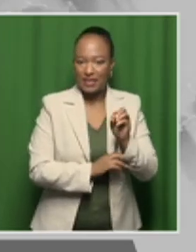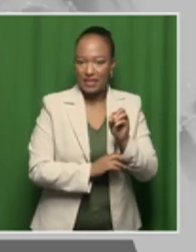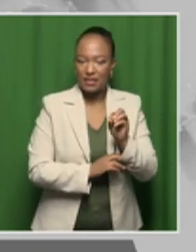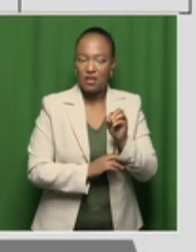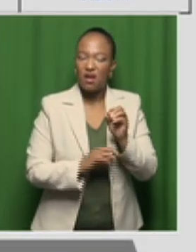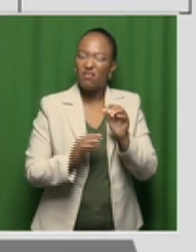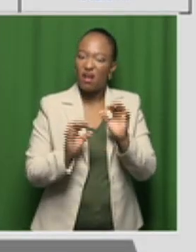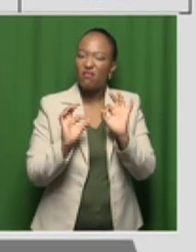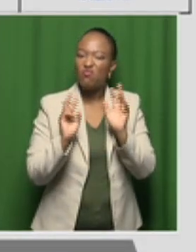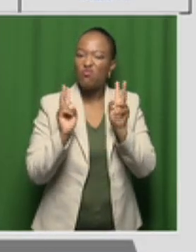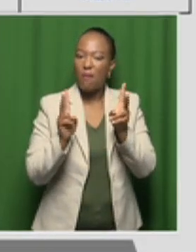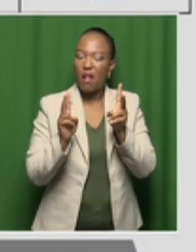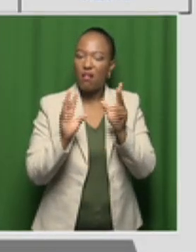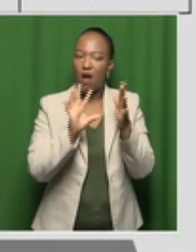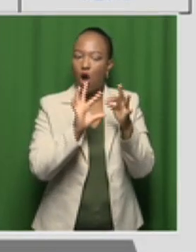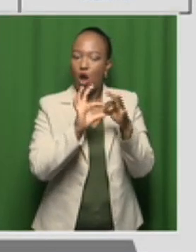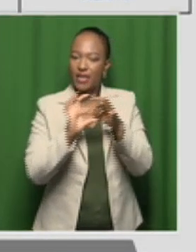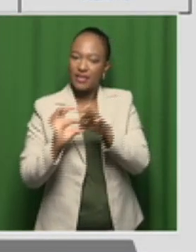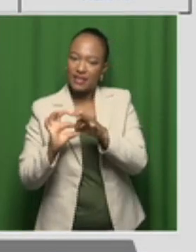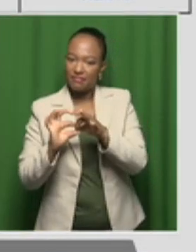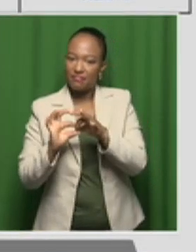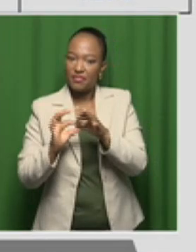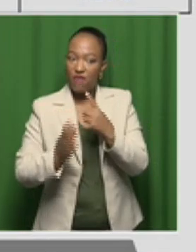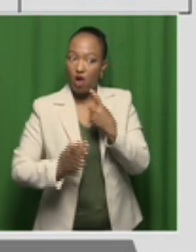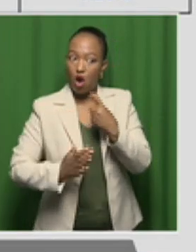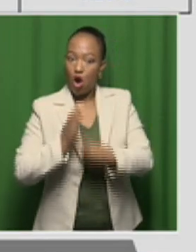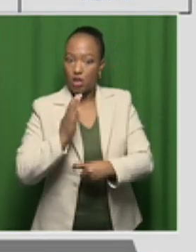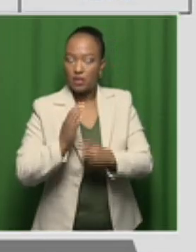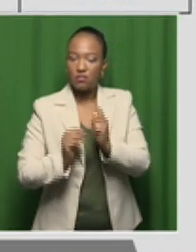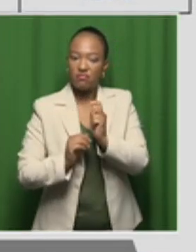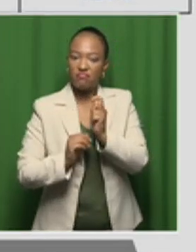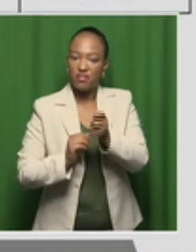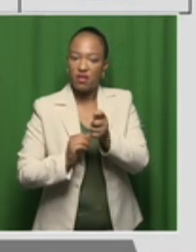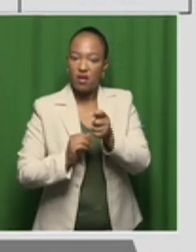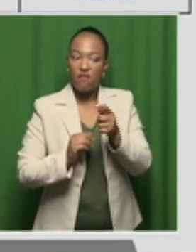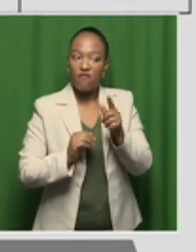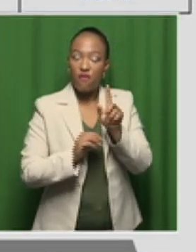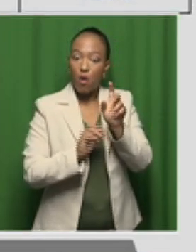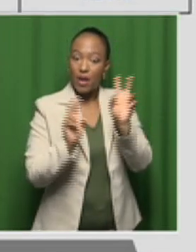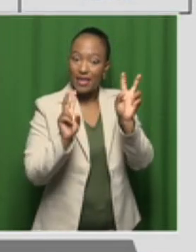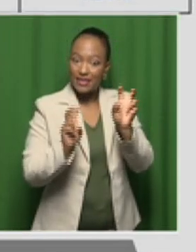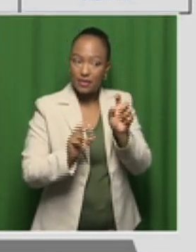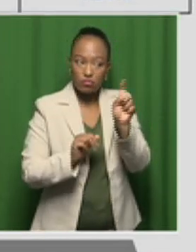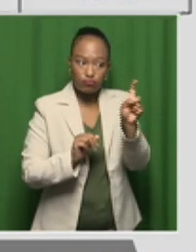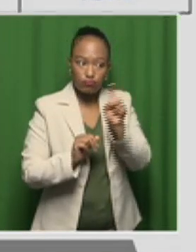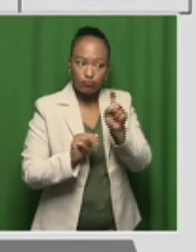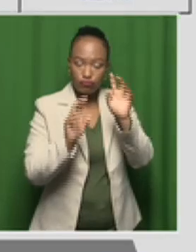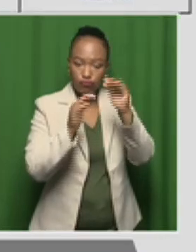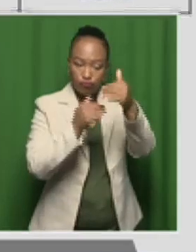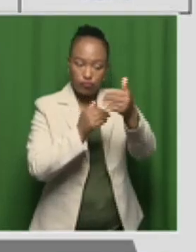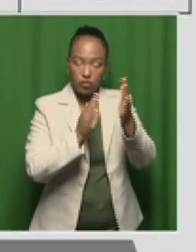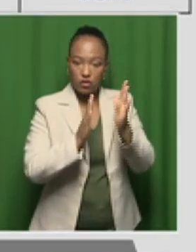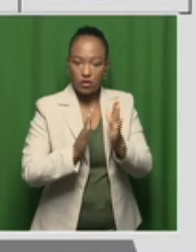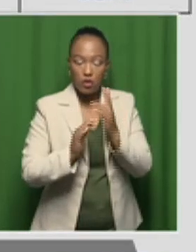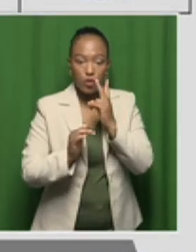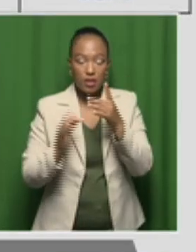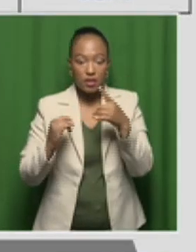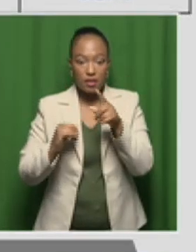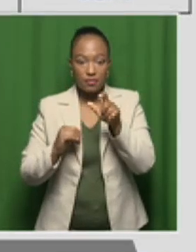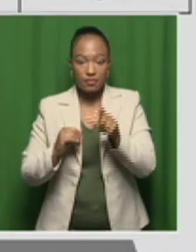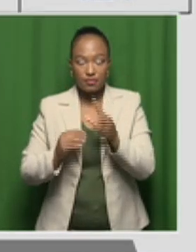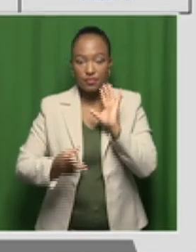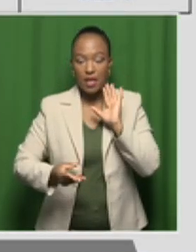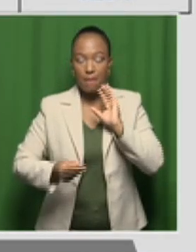connection fees, as well as the cost to install the meter. And this cost, as you can see, Chairperson, totals about